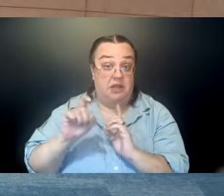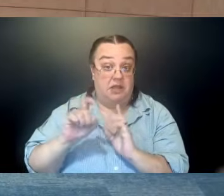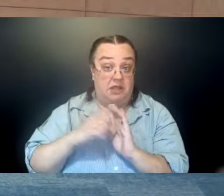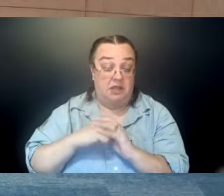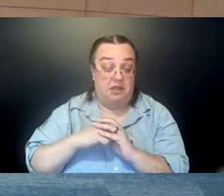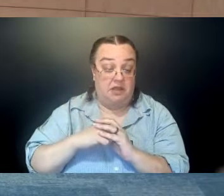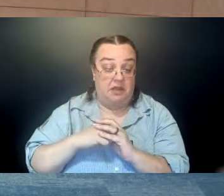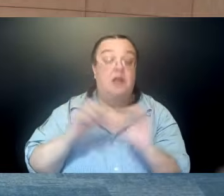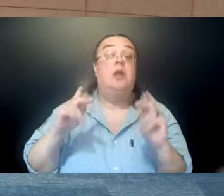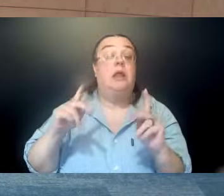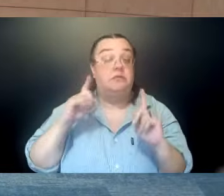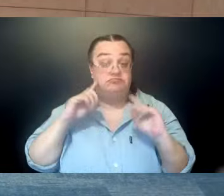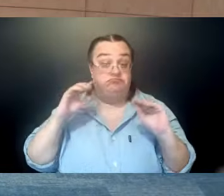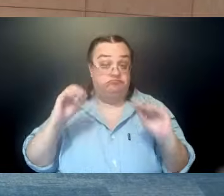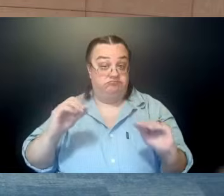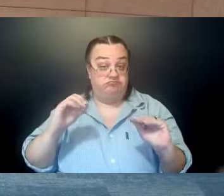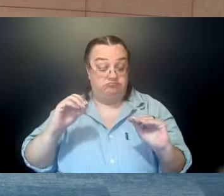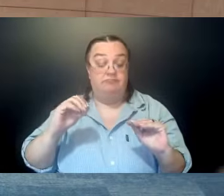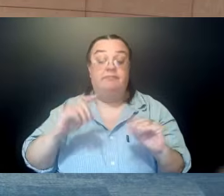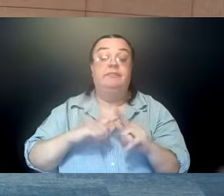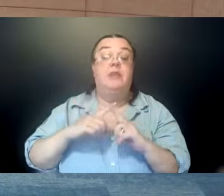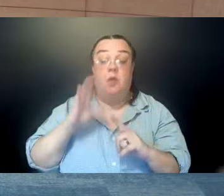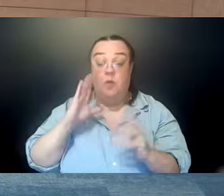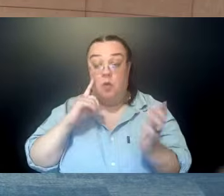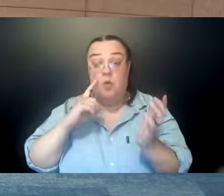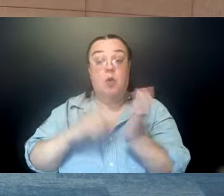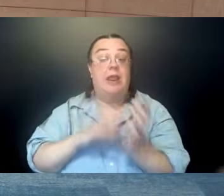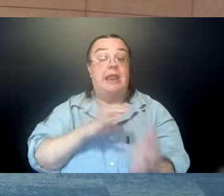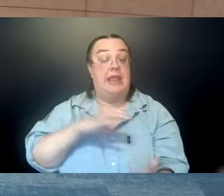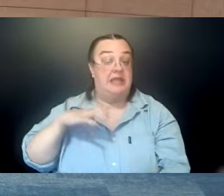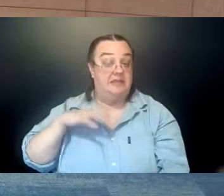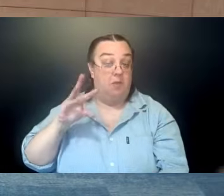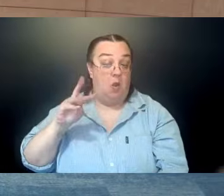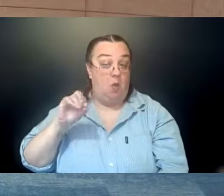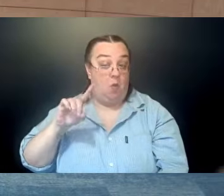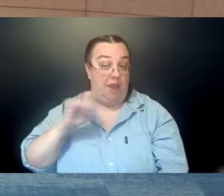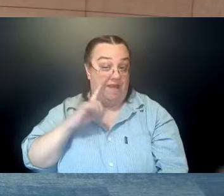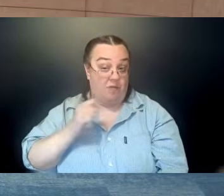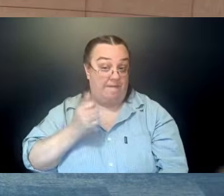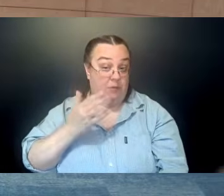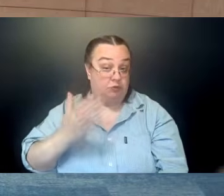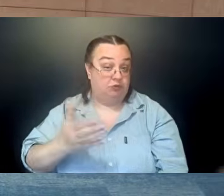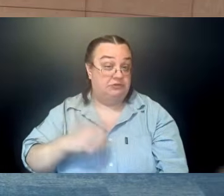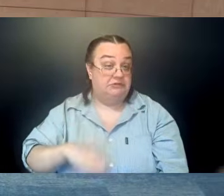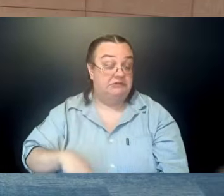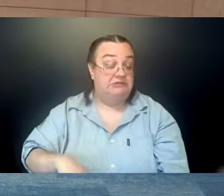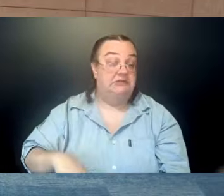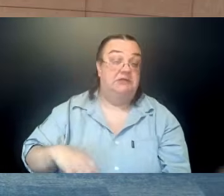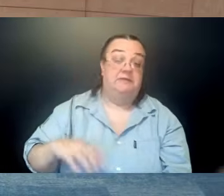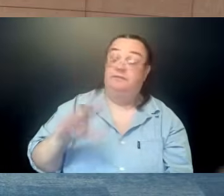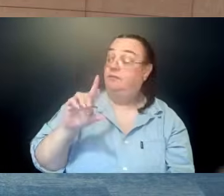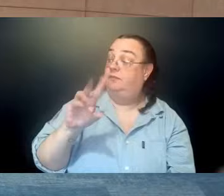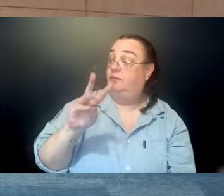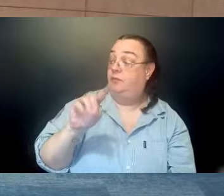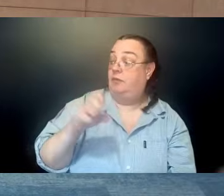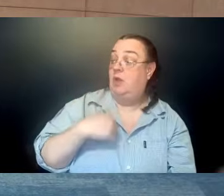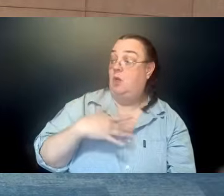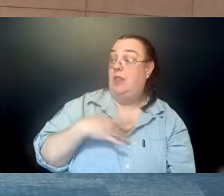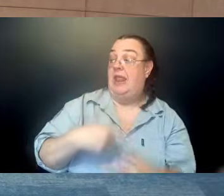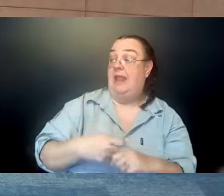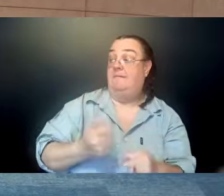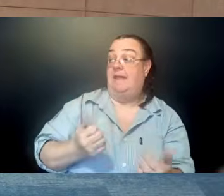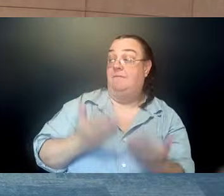Okay, hearing none, then we will recognize Councilmember Wade for a motion. I would like to make a motion to